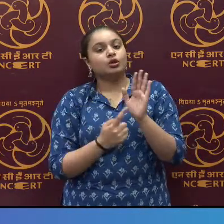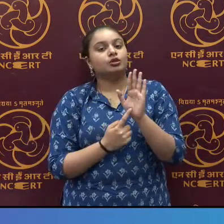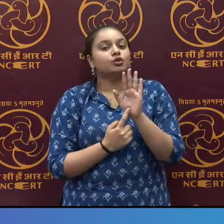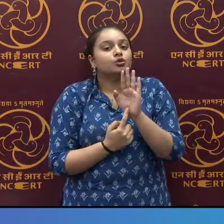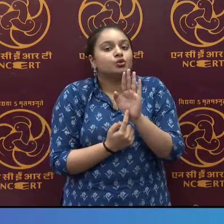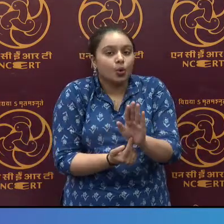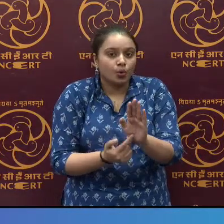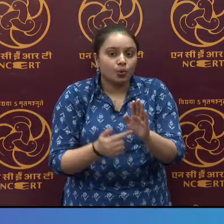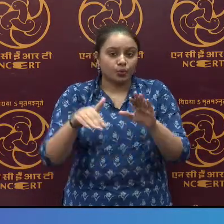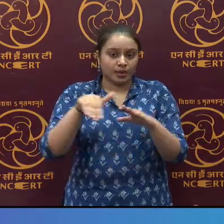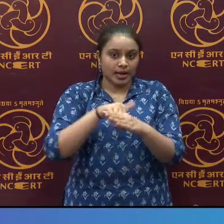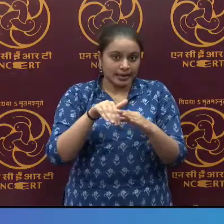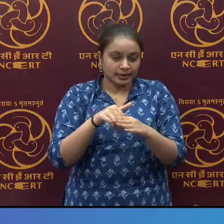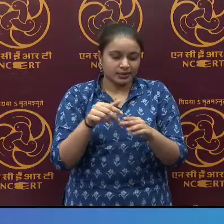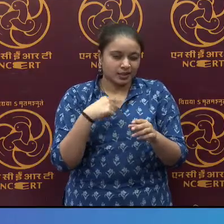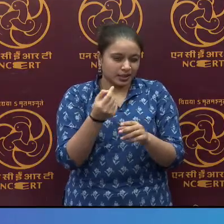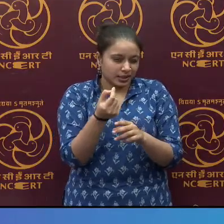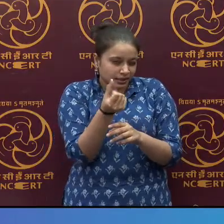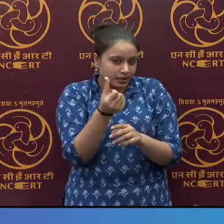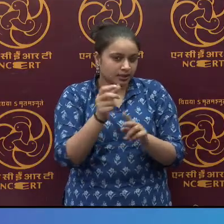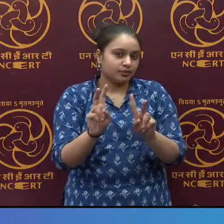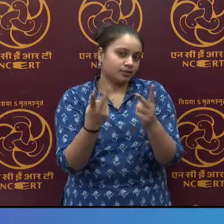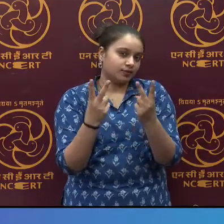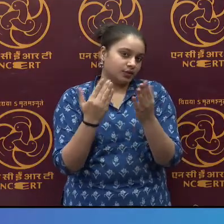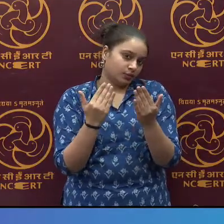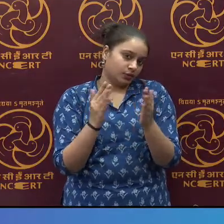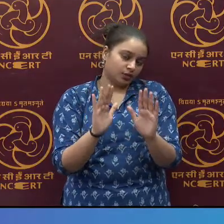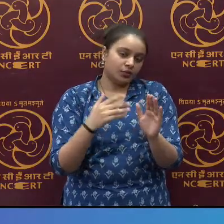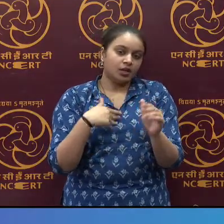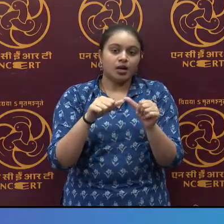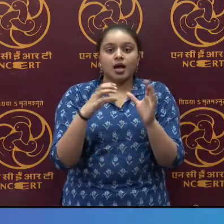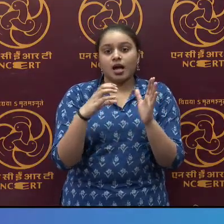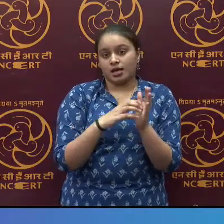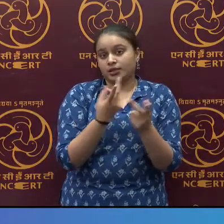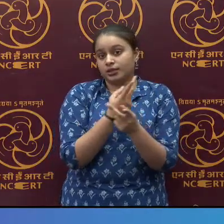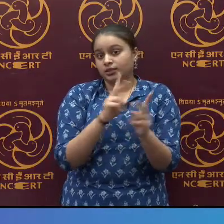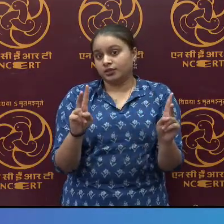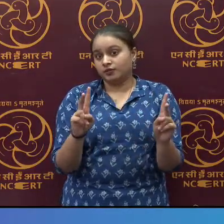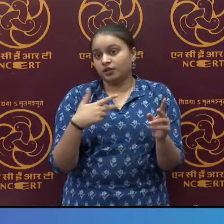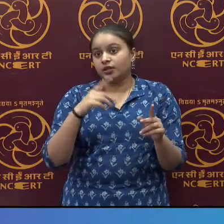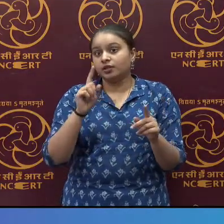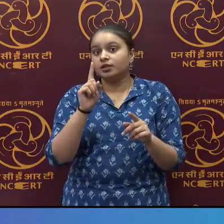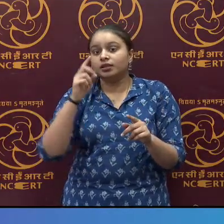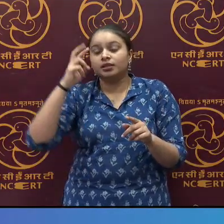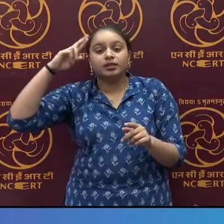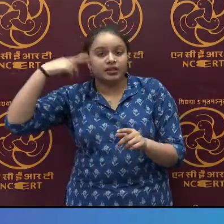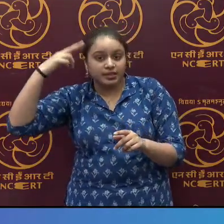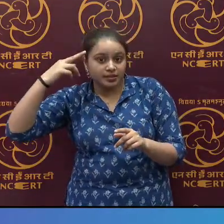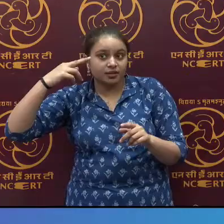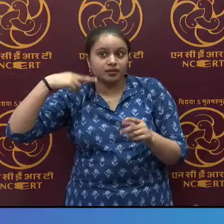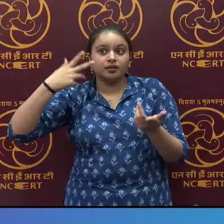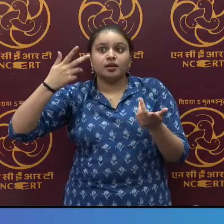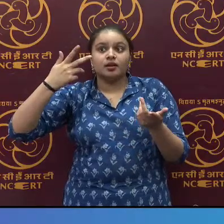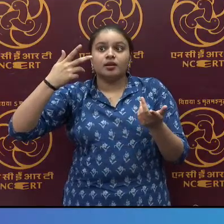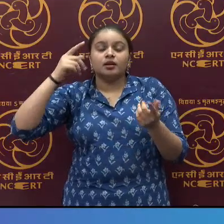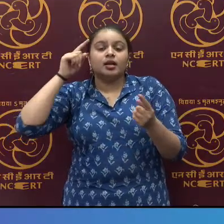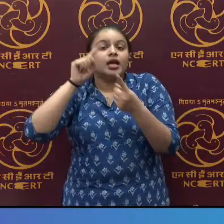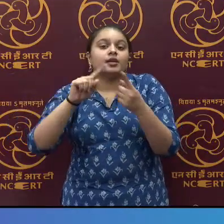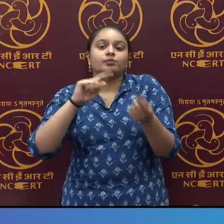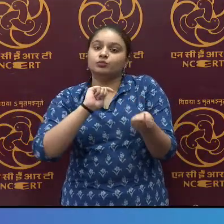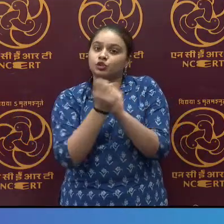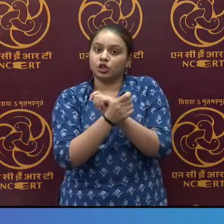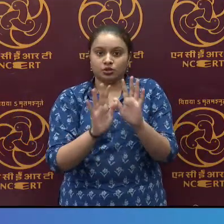content would be a little different in terms of different articles because the purpose changes. So we don't change the